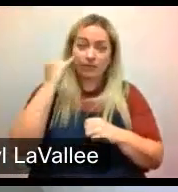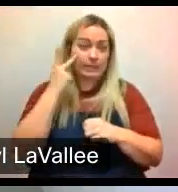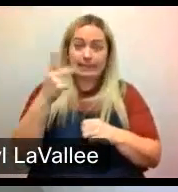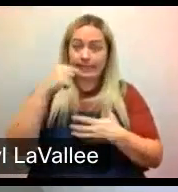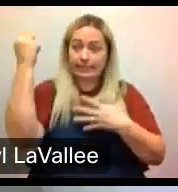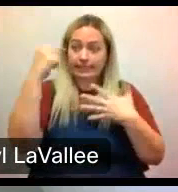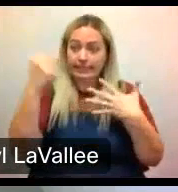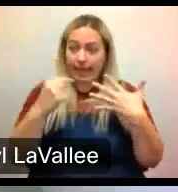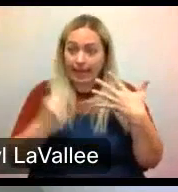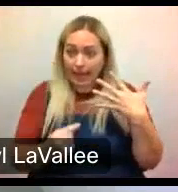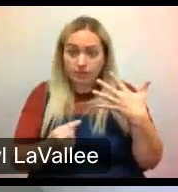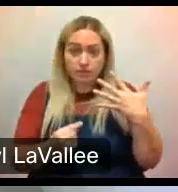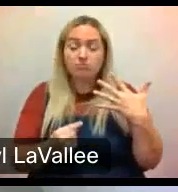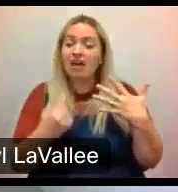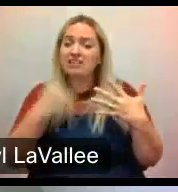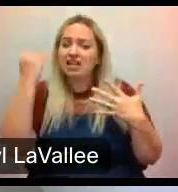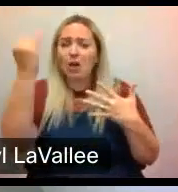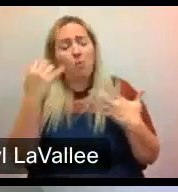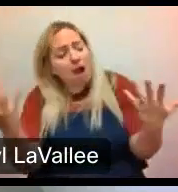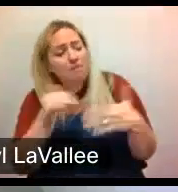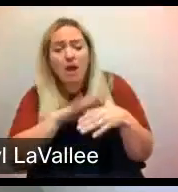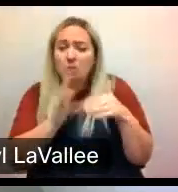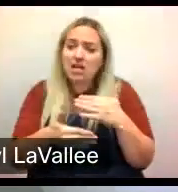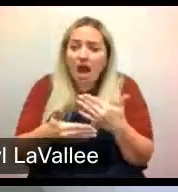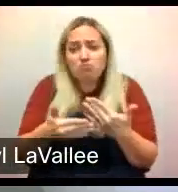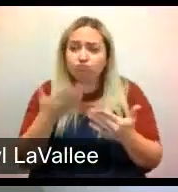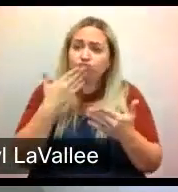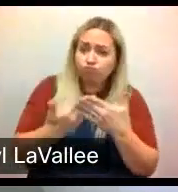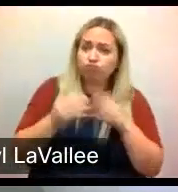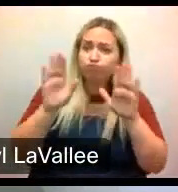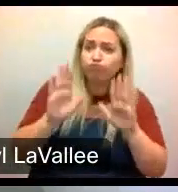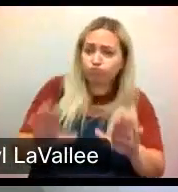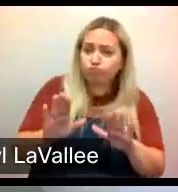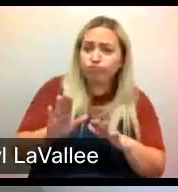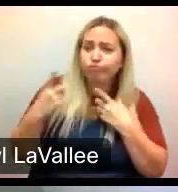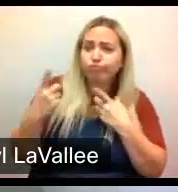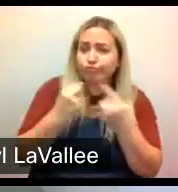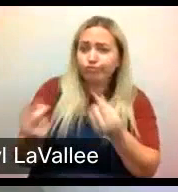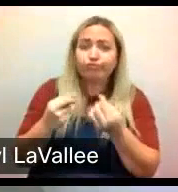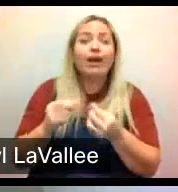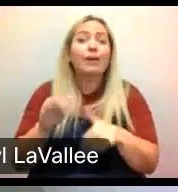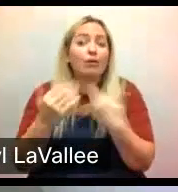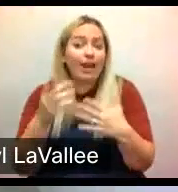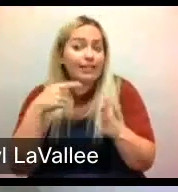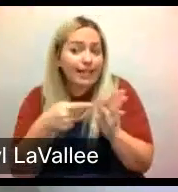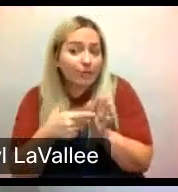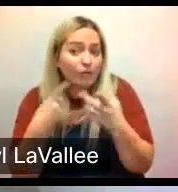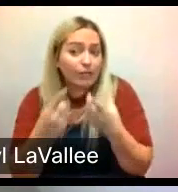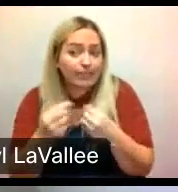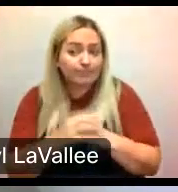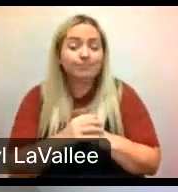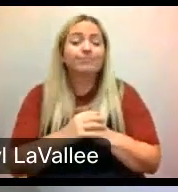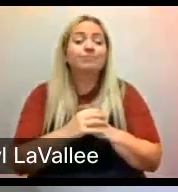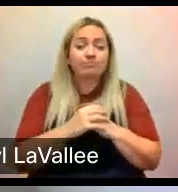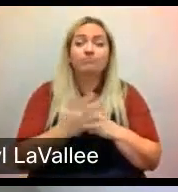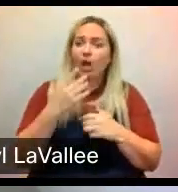he follows up this kind of idea like, well, my weekend overall, it was great, it was productive. Then he gives some examples of what he did. He